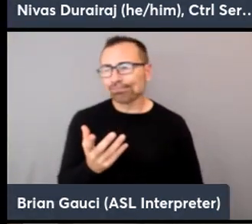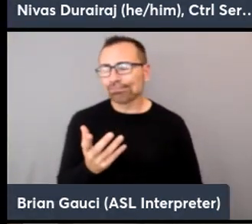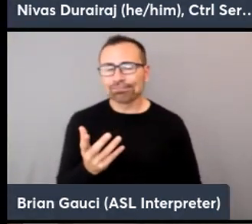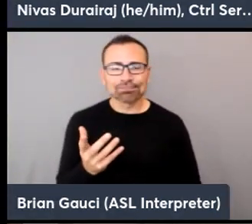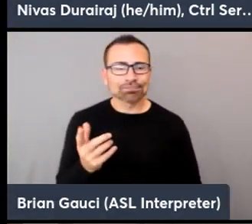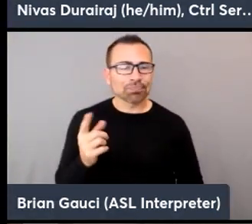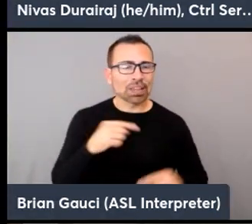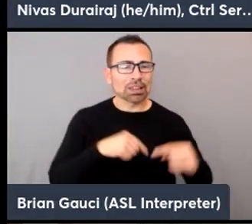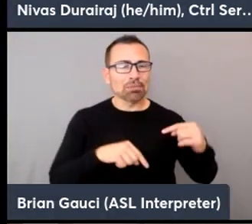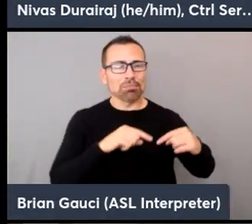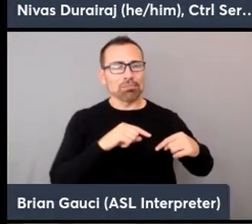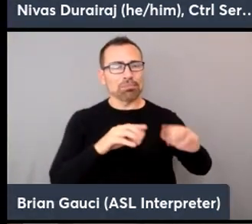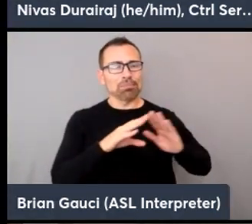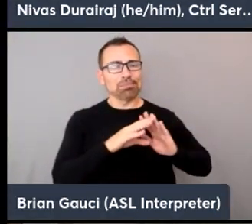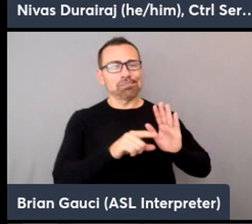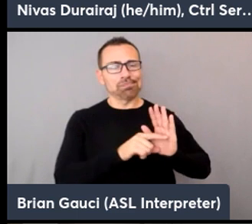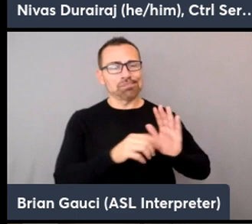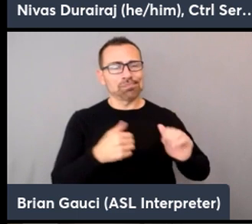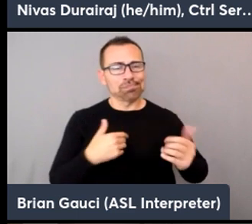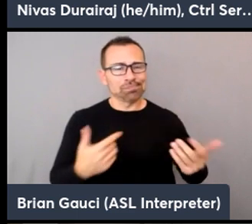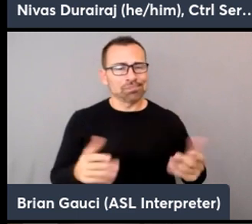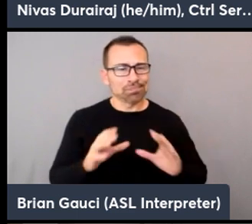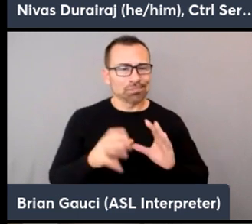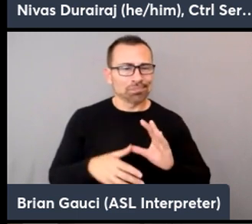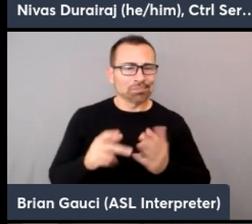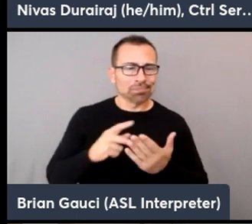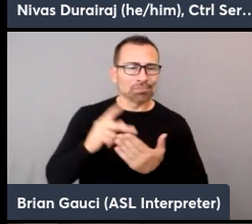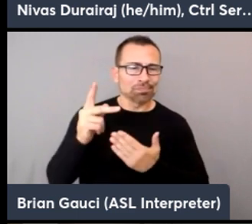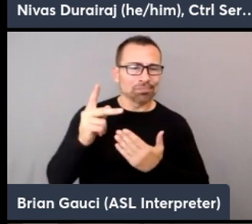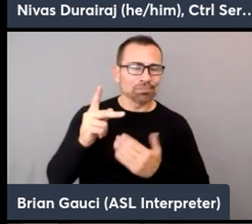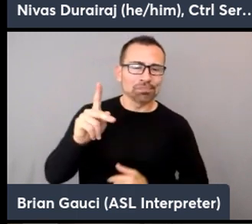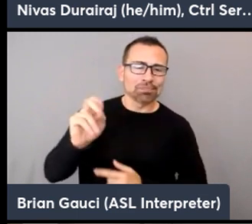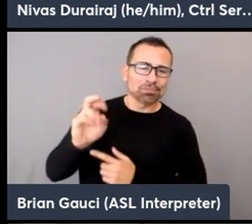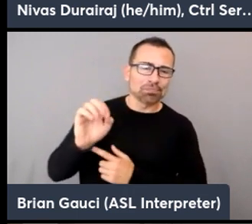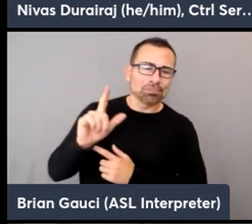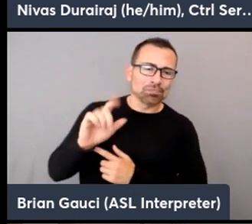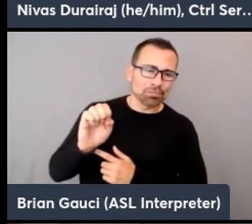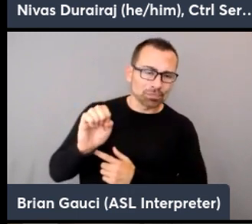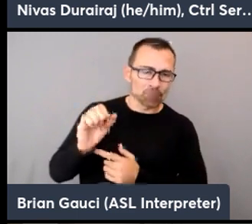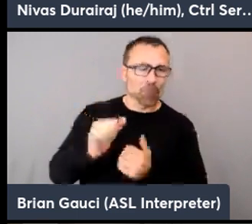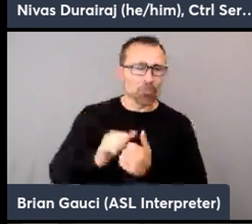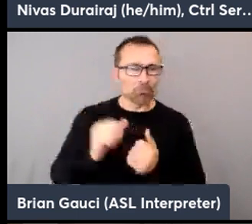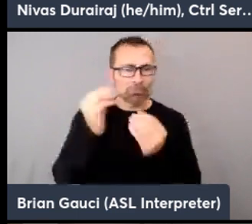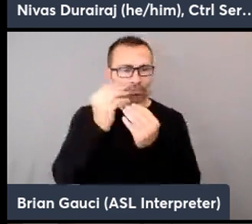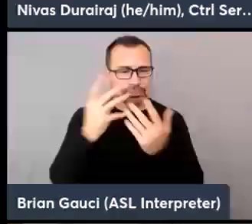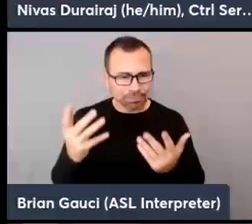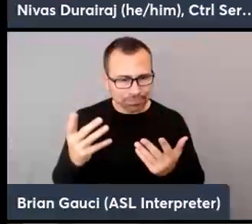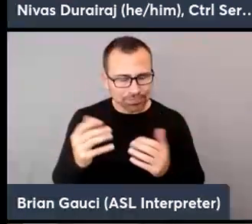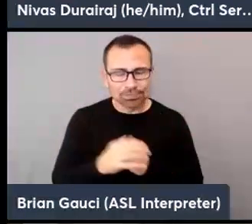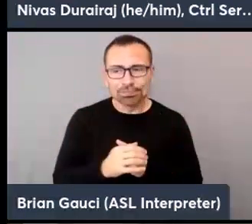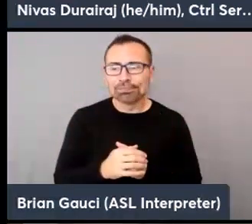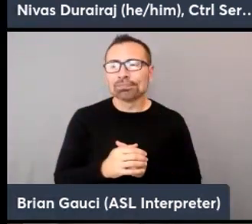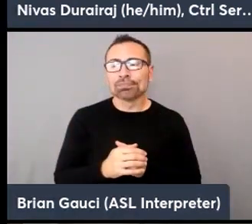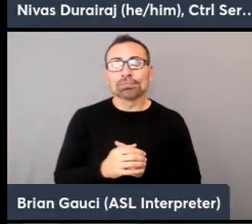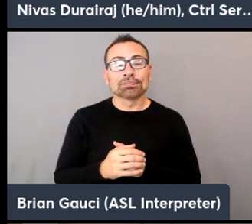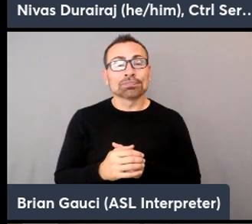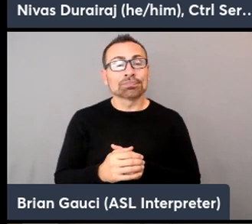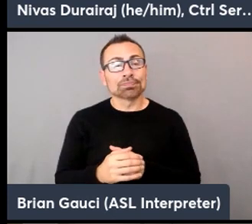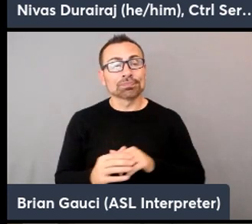you would have like a configuration profile with the configuration data. And then on the Lambda